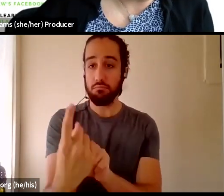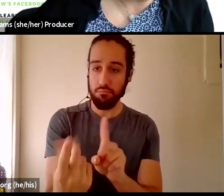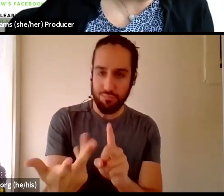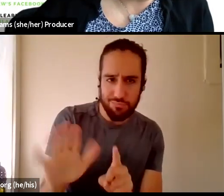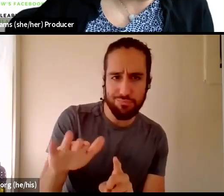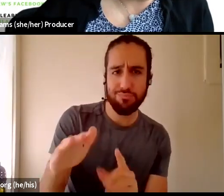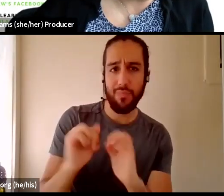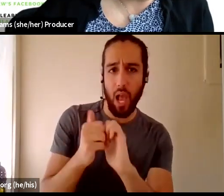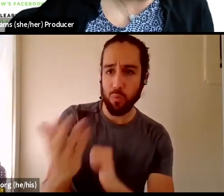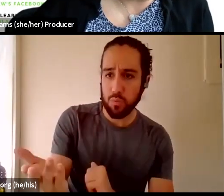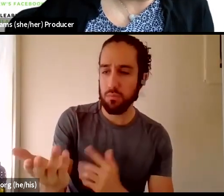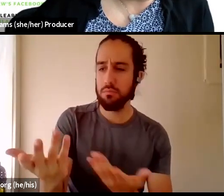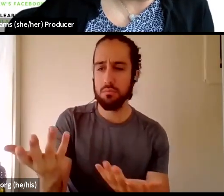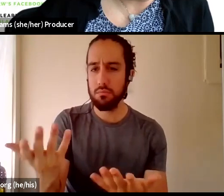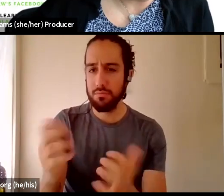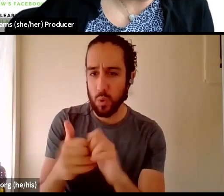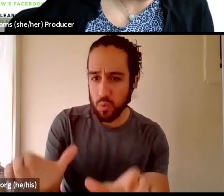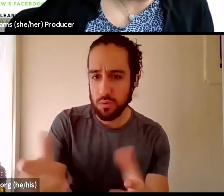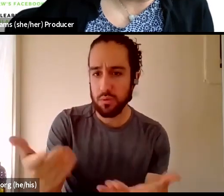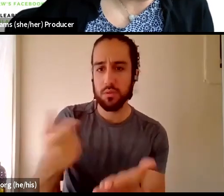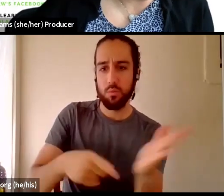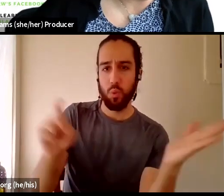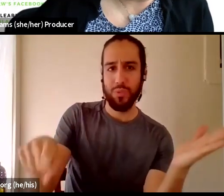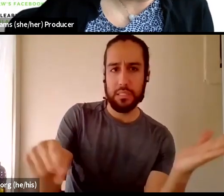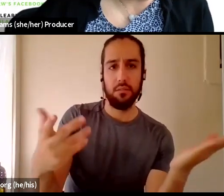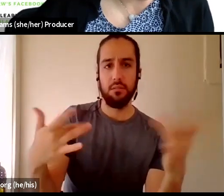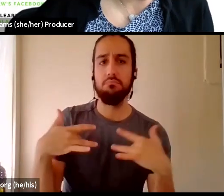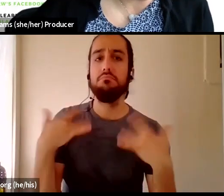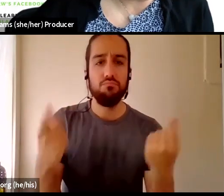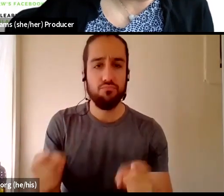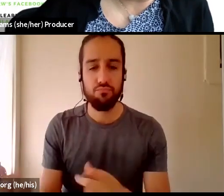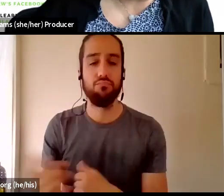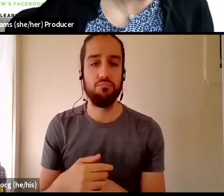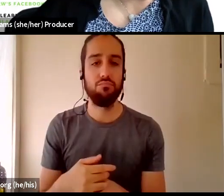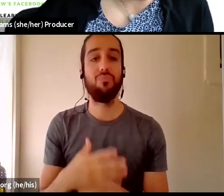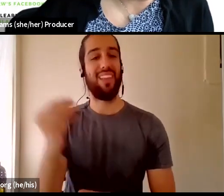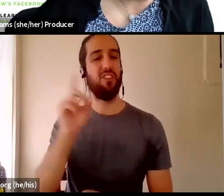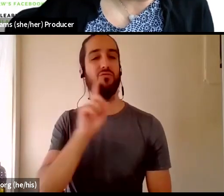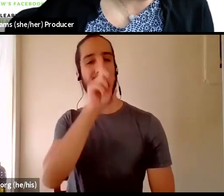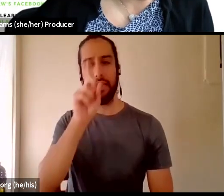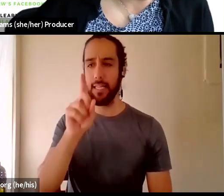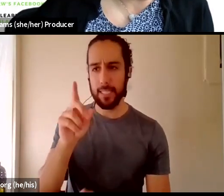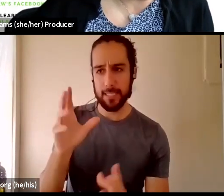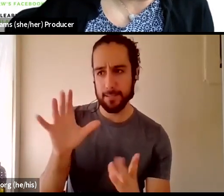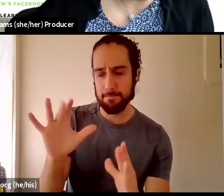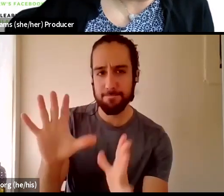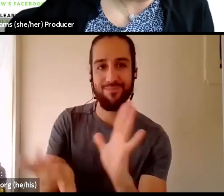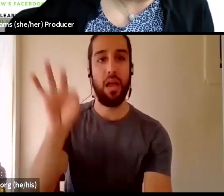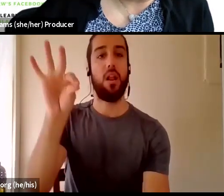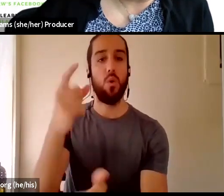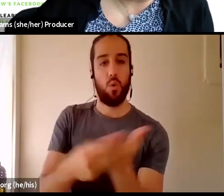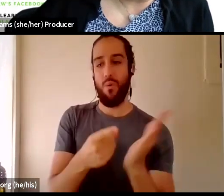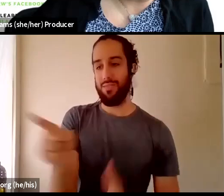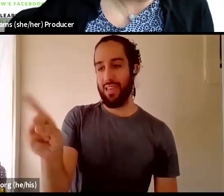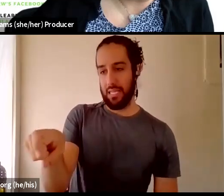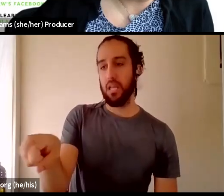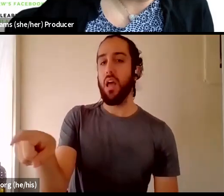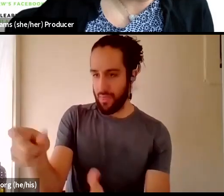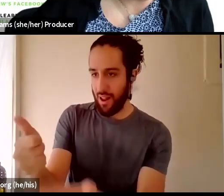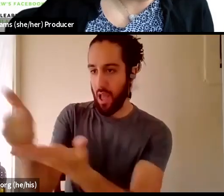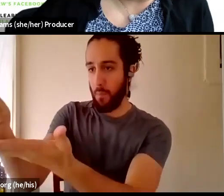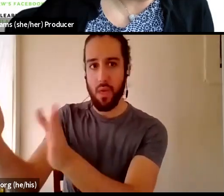How are you doing? What do you need? What's going on? You know, and finding out what they need and trying to then direct them and